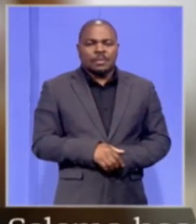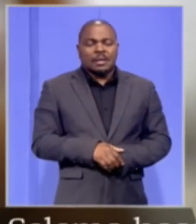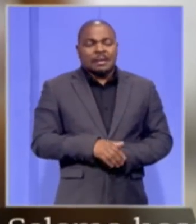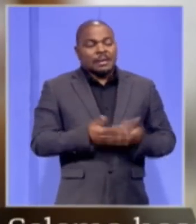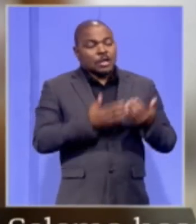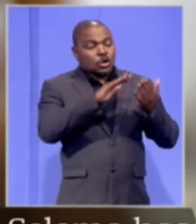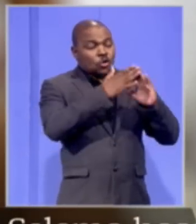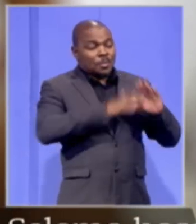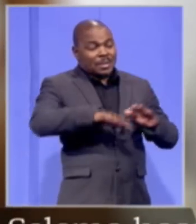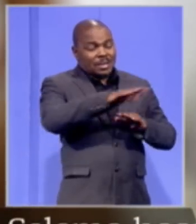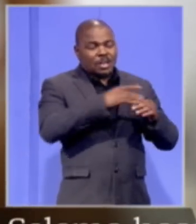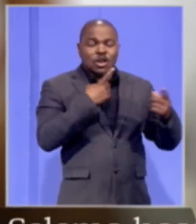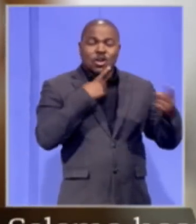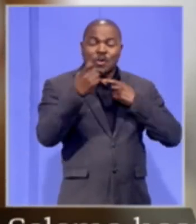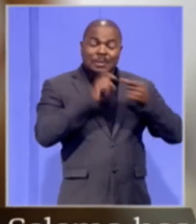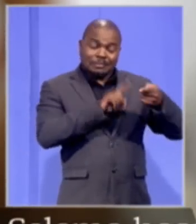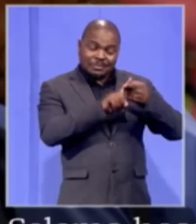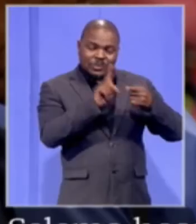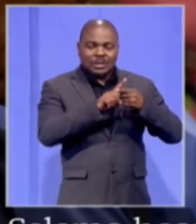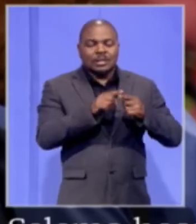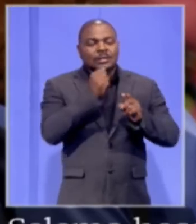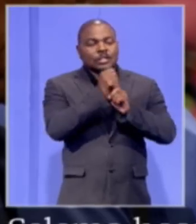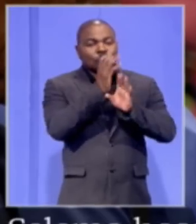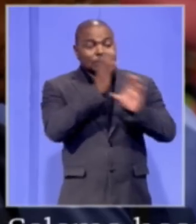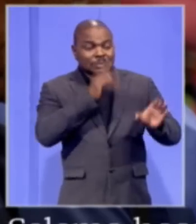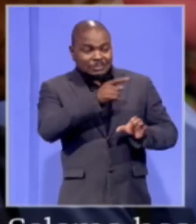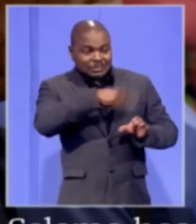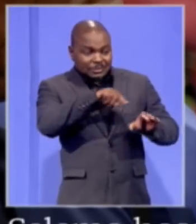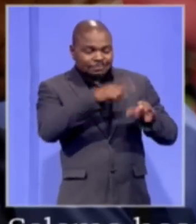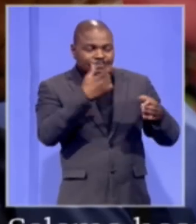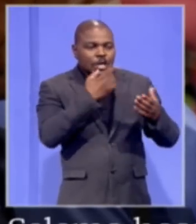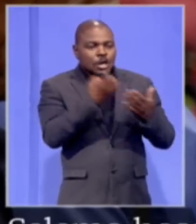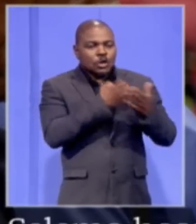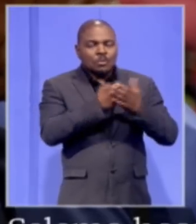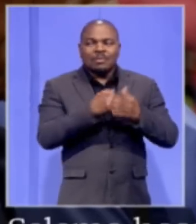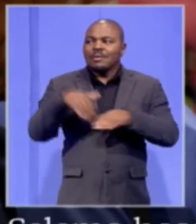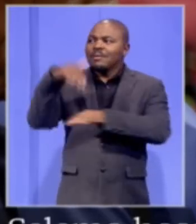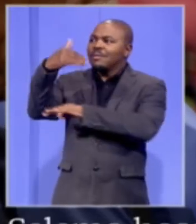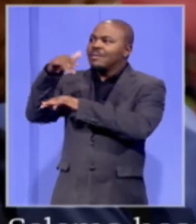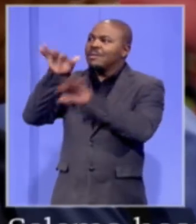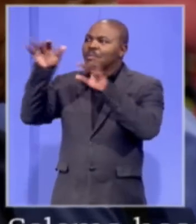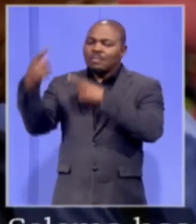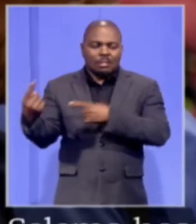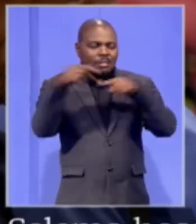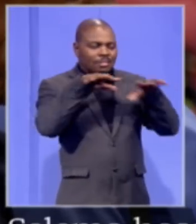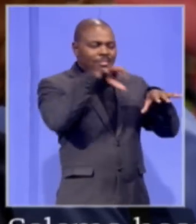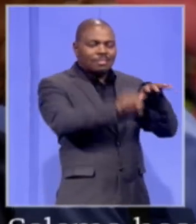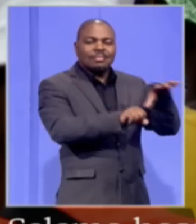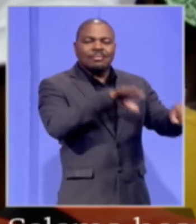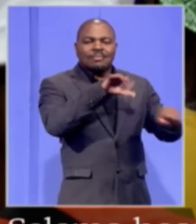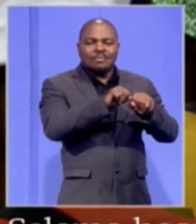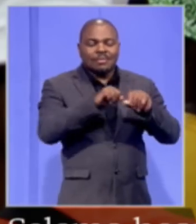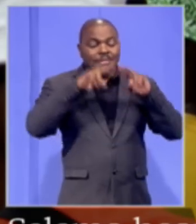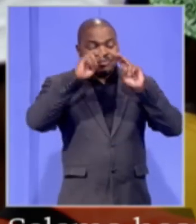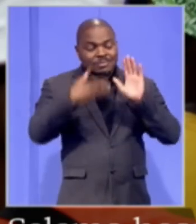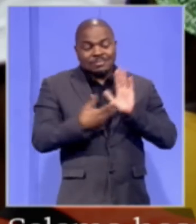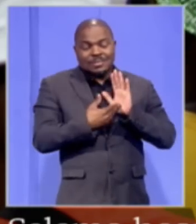ya baahi ba lehae ke ya hore moruo wa makeisheneng o se o le taolong ya bahwebi ba melata ho ya ka dipatlisiso tse entsweng pakeng